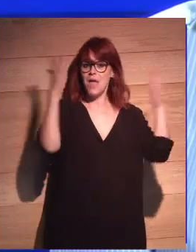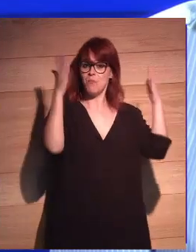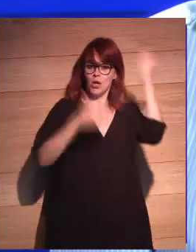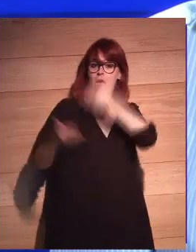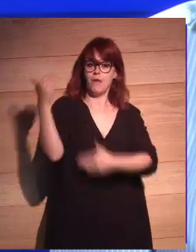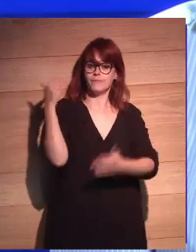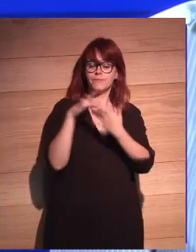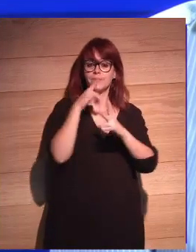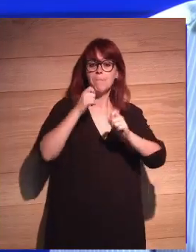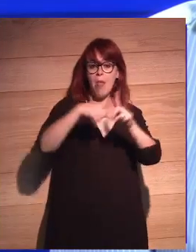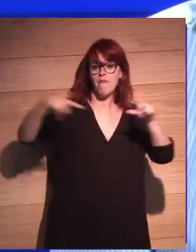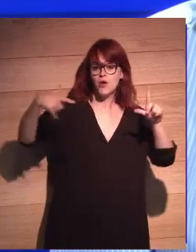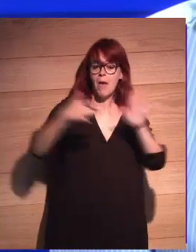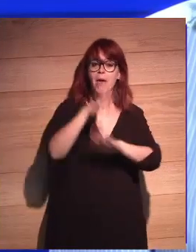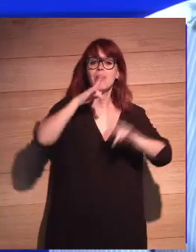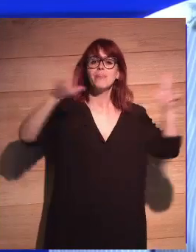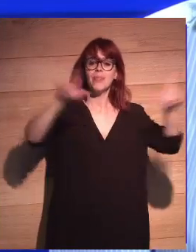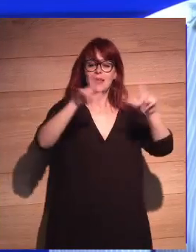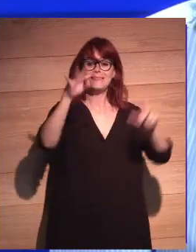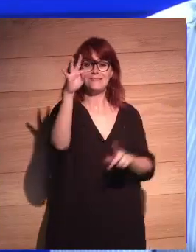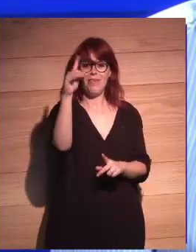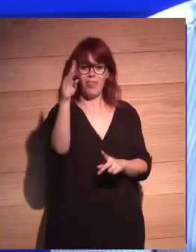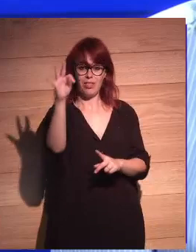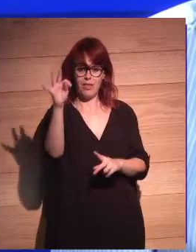Or elderly people. By then, we developed a platform for